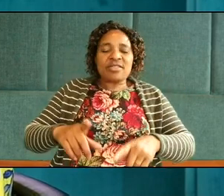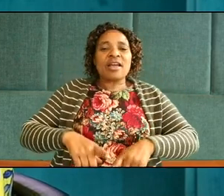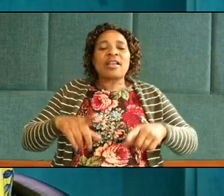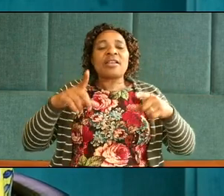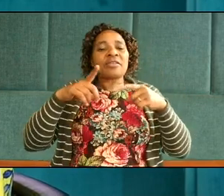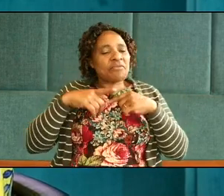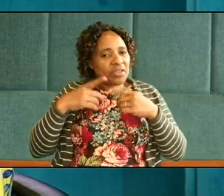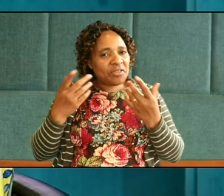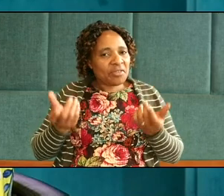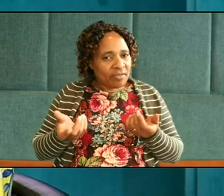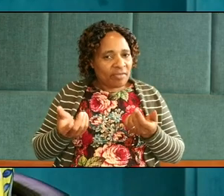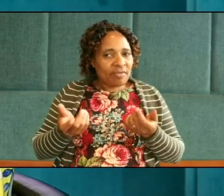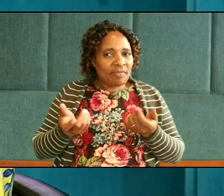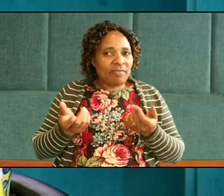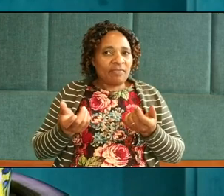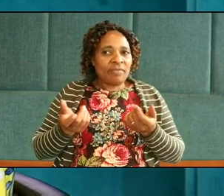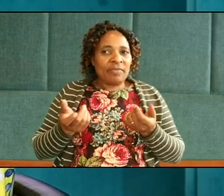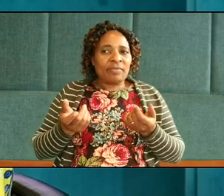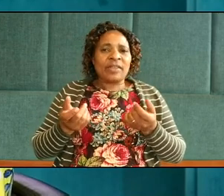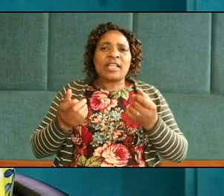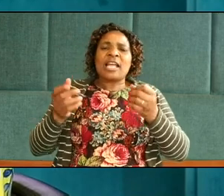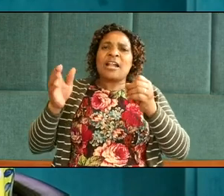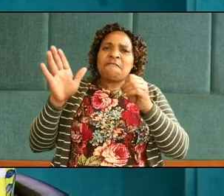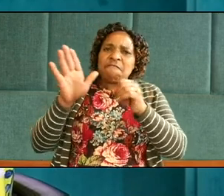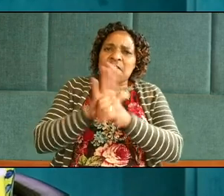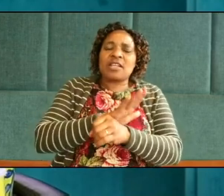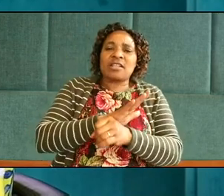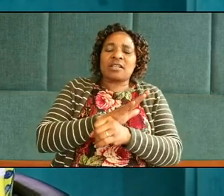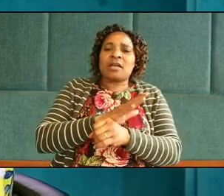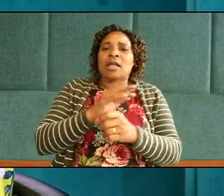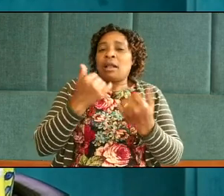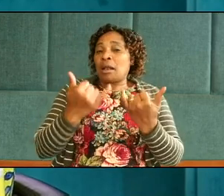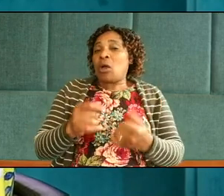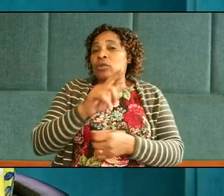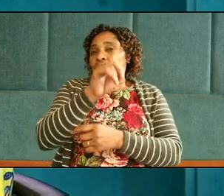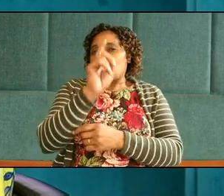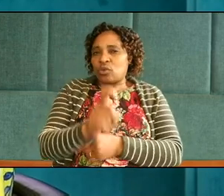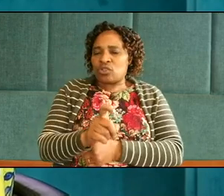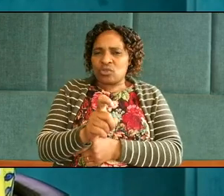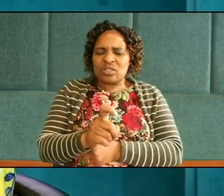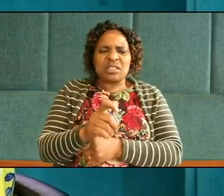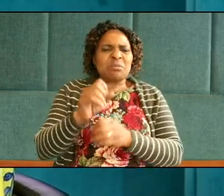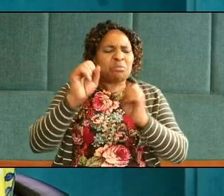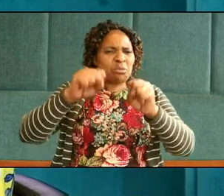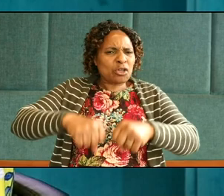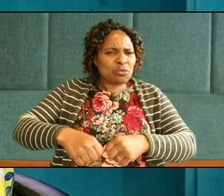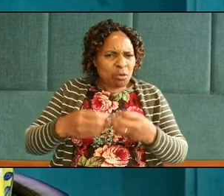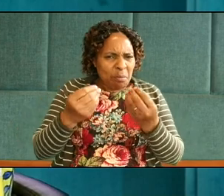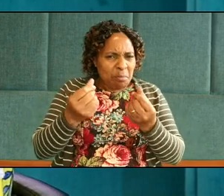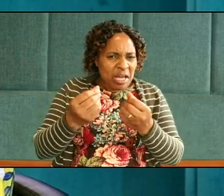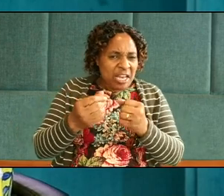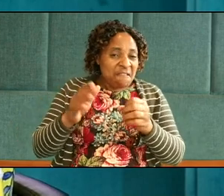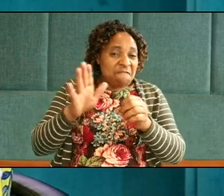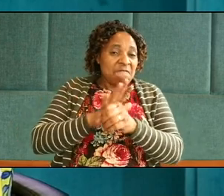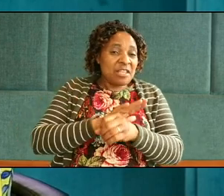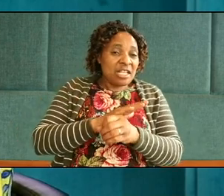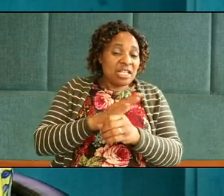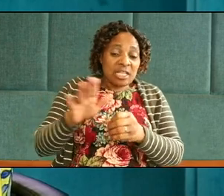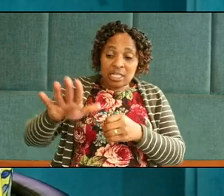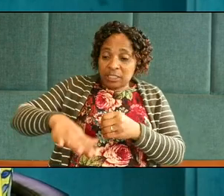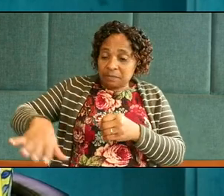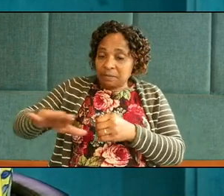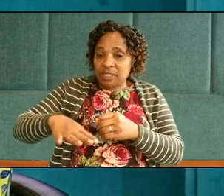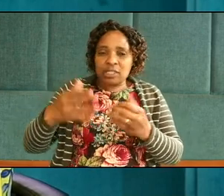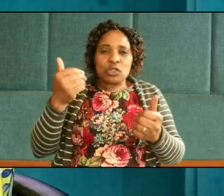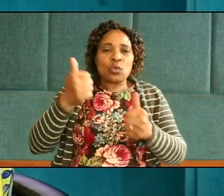surviving, and they are fulfilled. So the question is, can money fill the gap that God has placed in